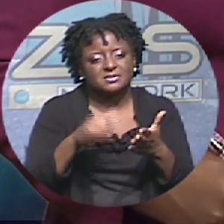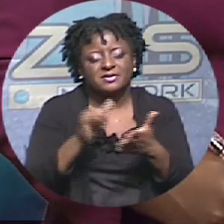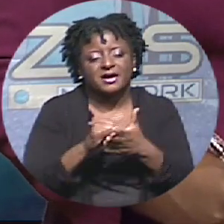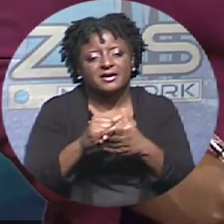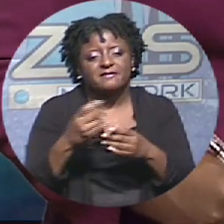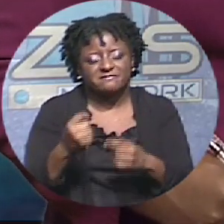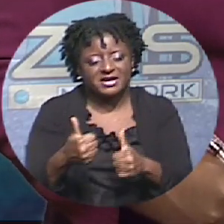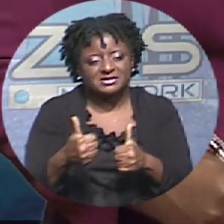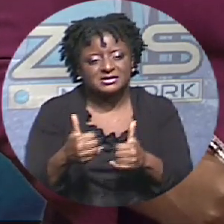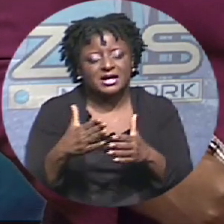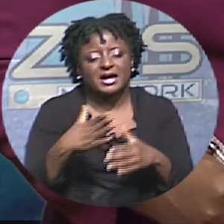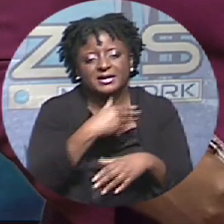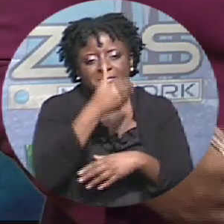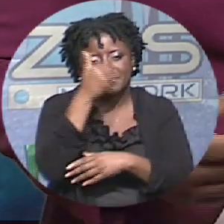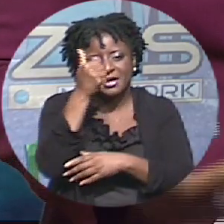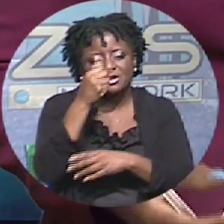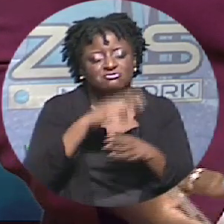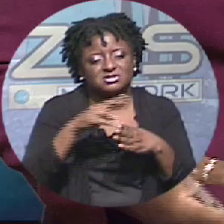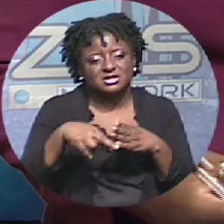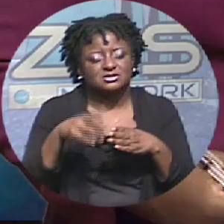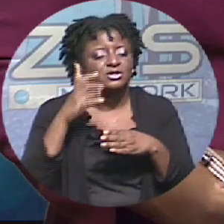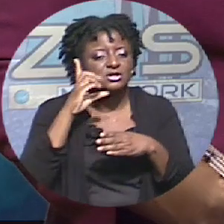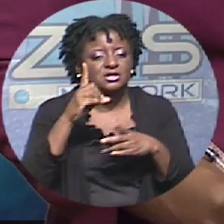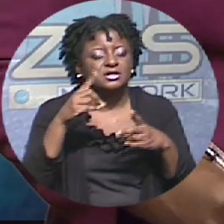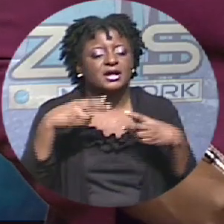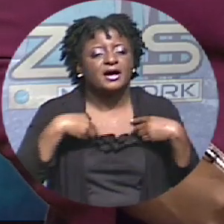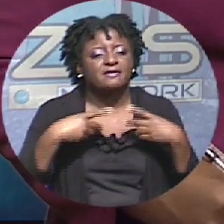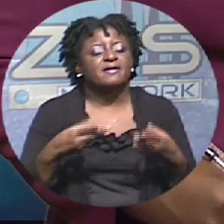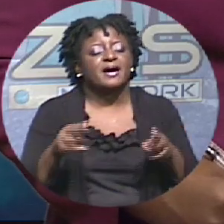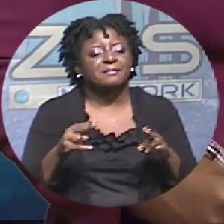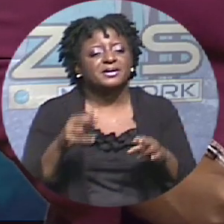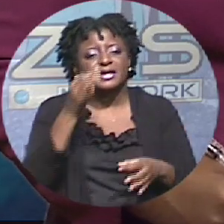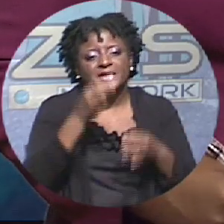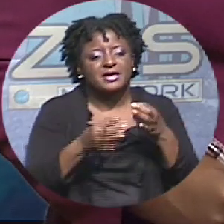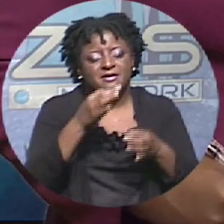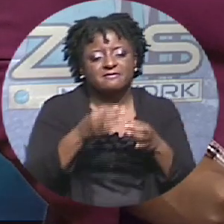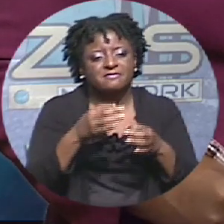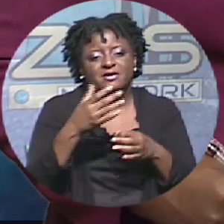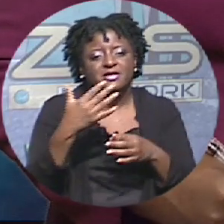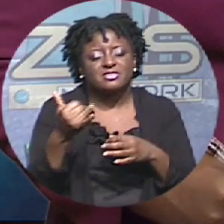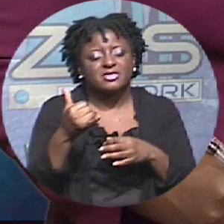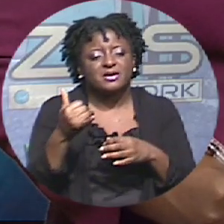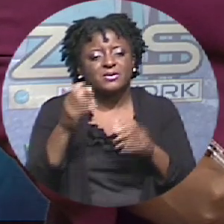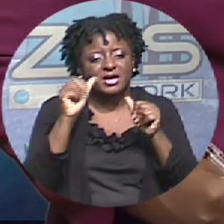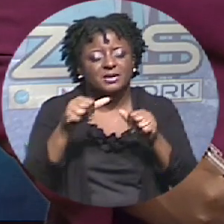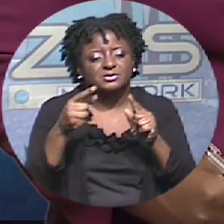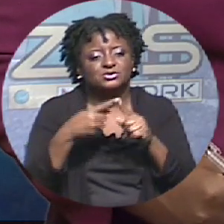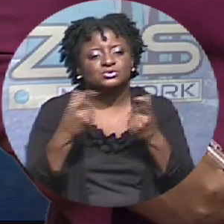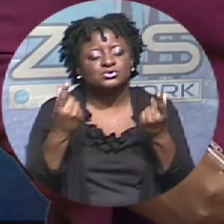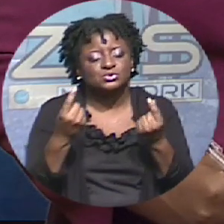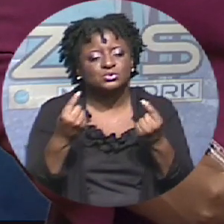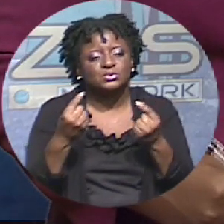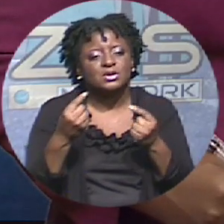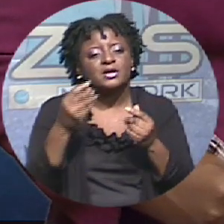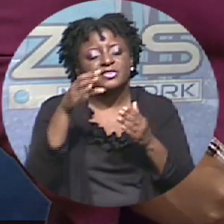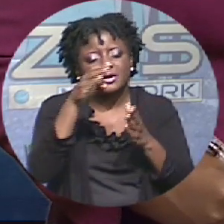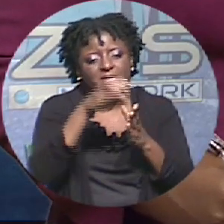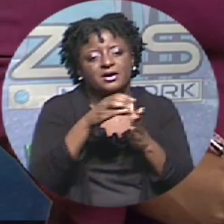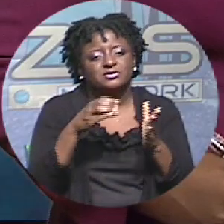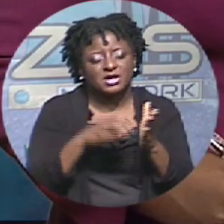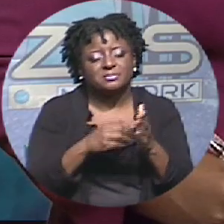result for the multi-billion dollar project could have been achieved had Baha Mar officials been allowed to carry out their bankruptcy filing in the United